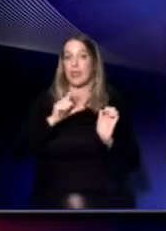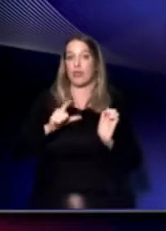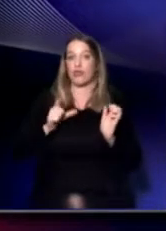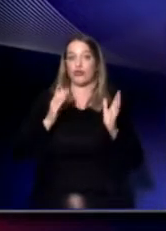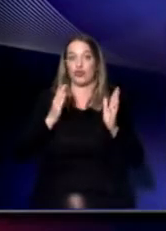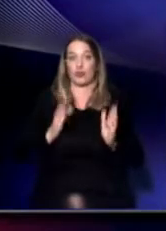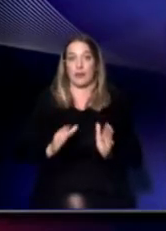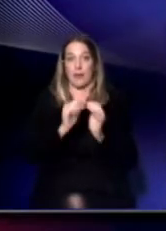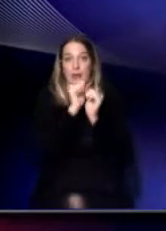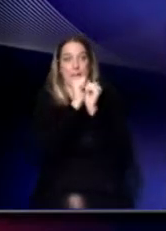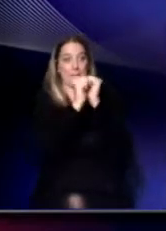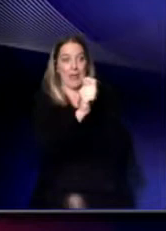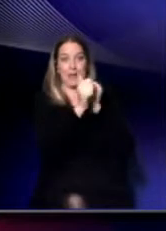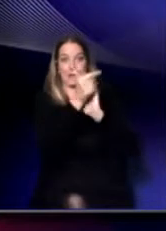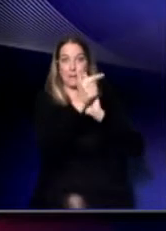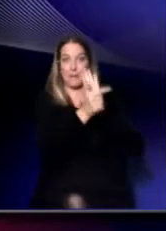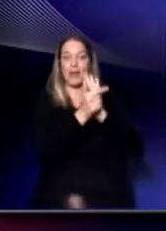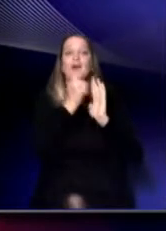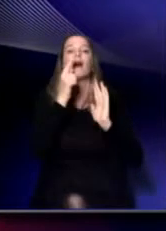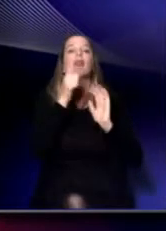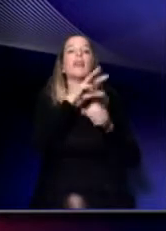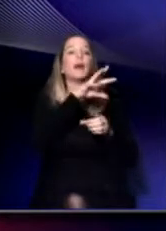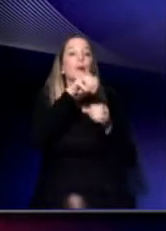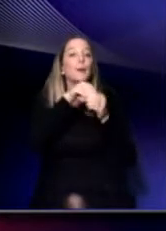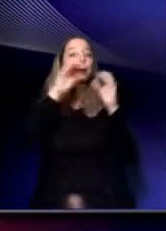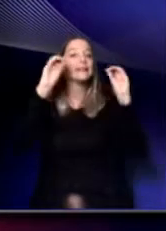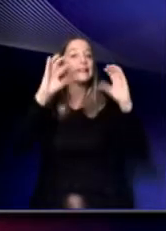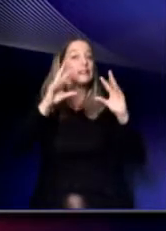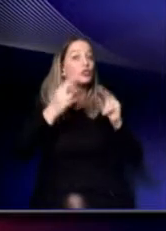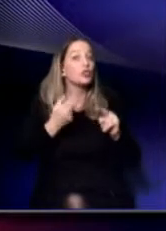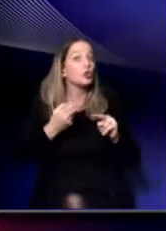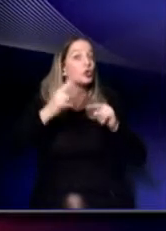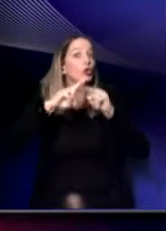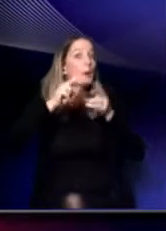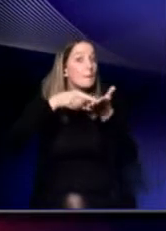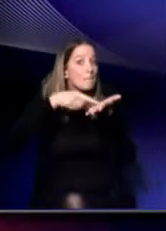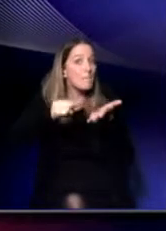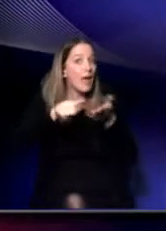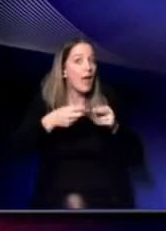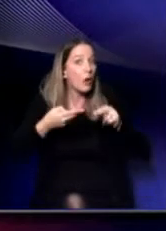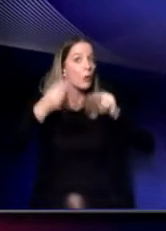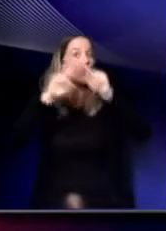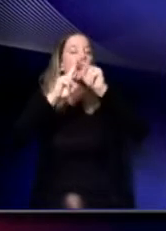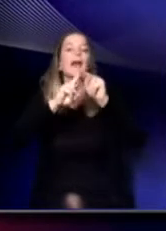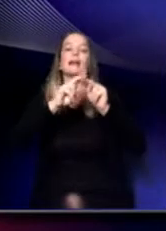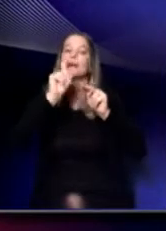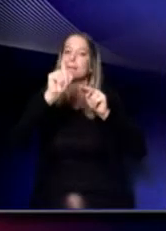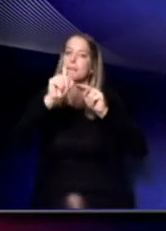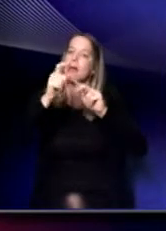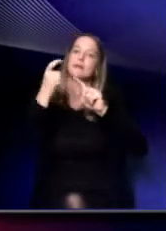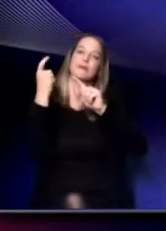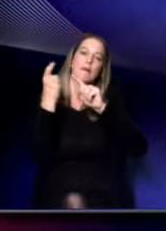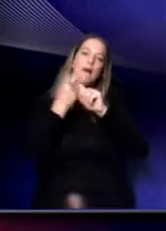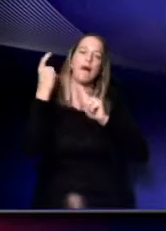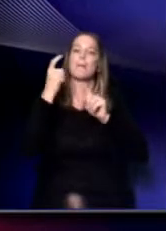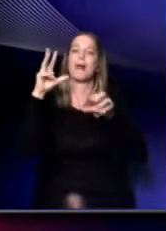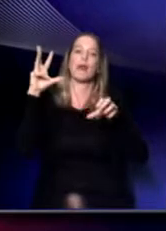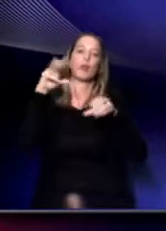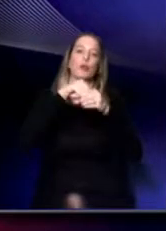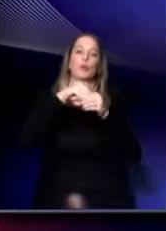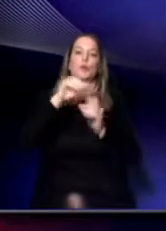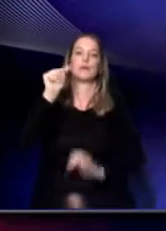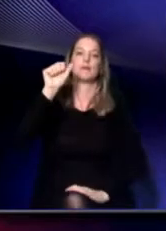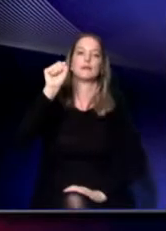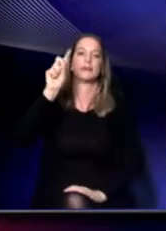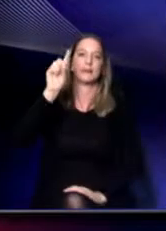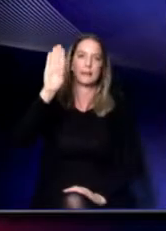to give teachers raises, that they automatically include ASDB. And the reason this came